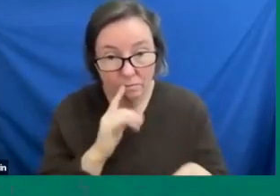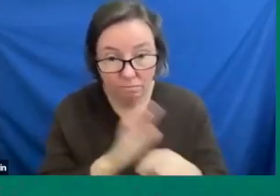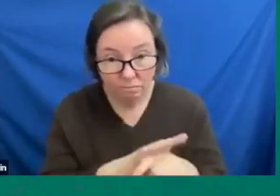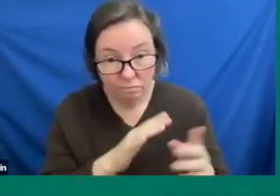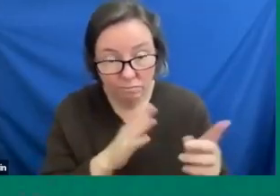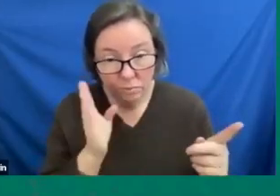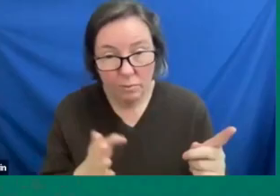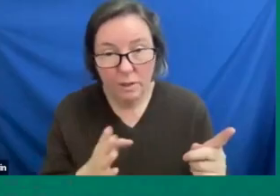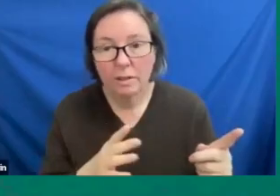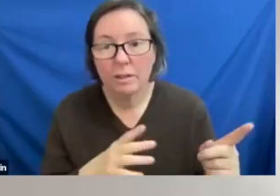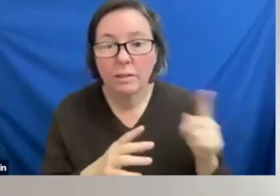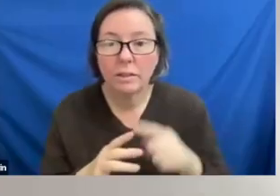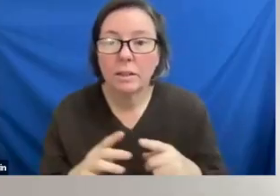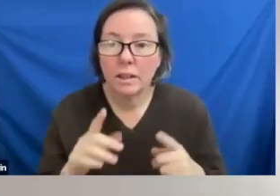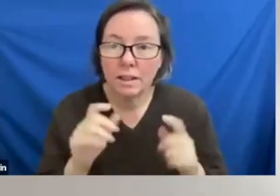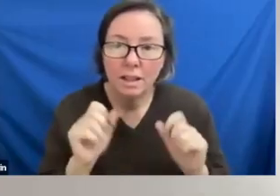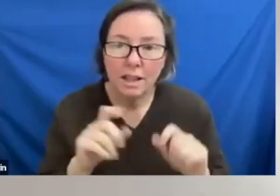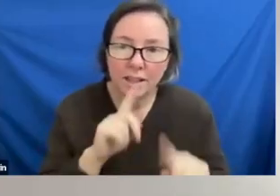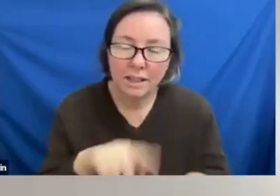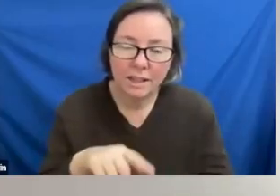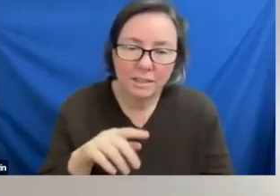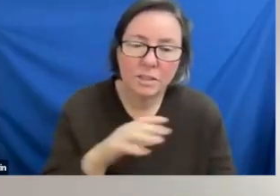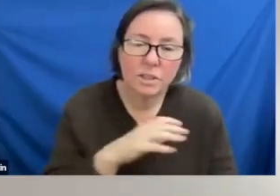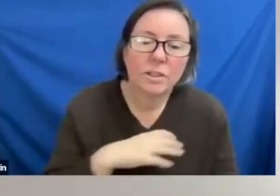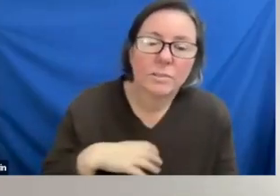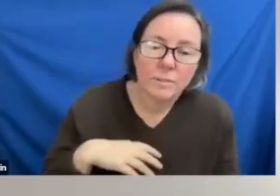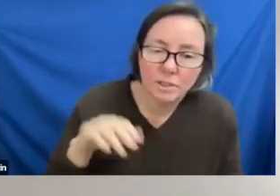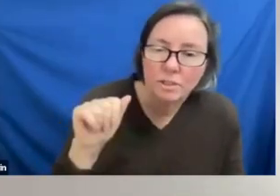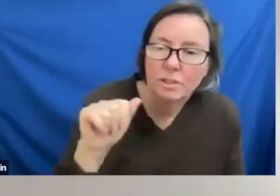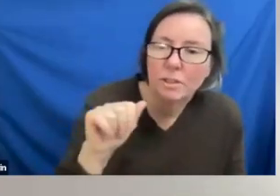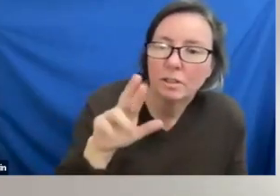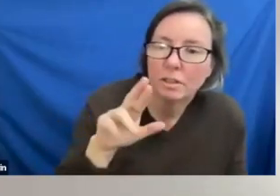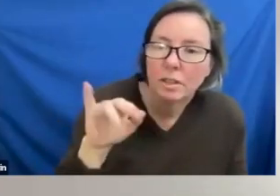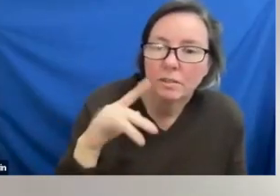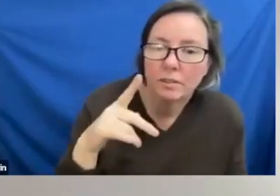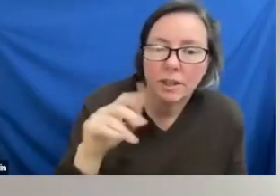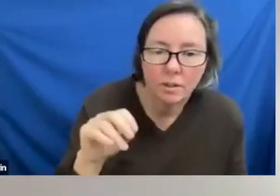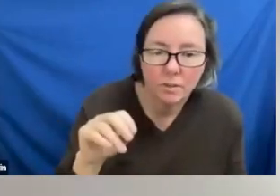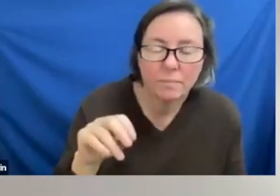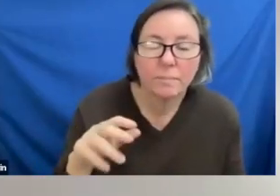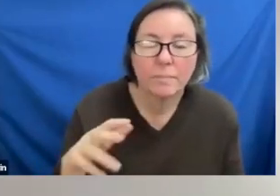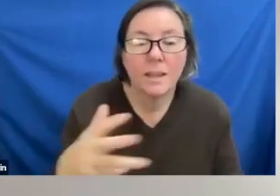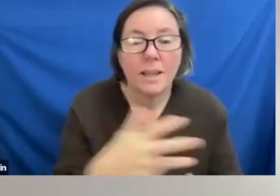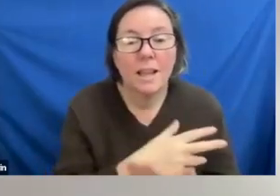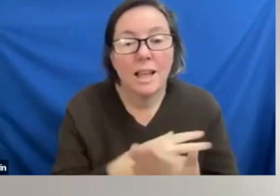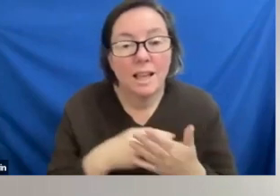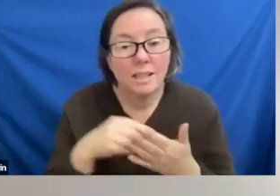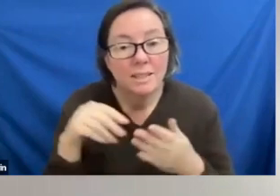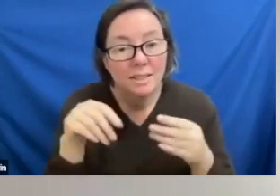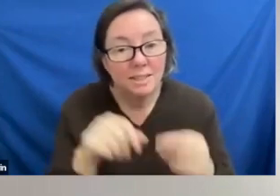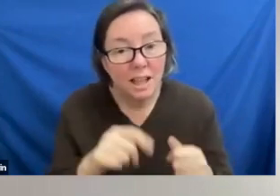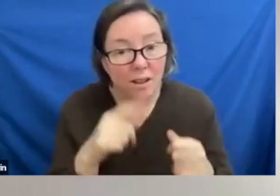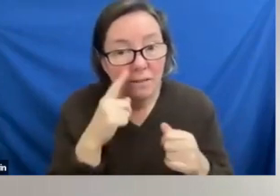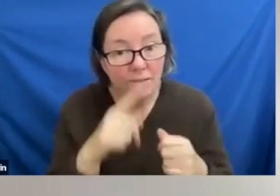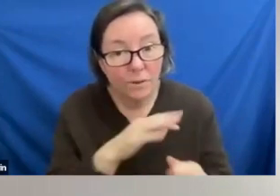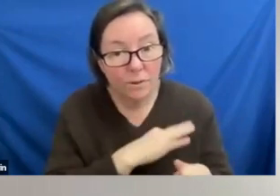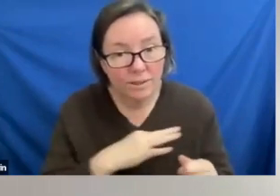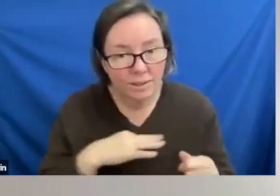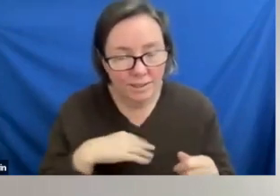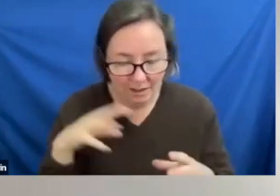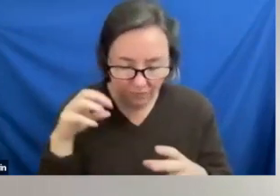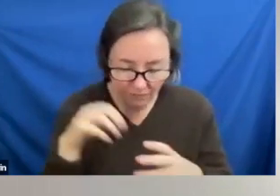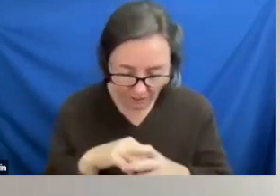So I'll take that question. The salaries for the staff are baked into